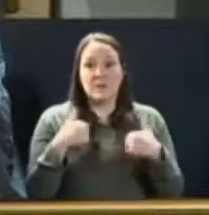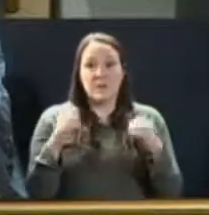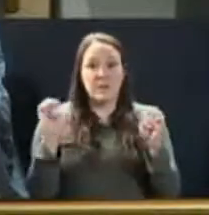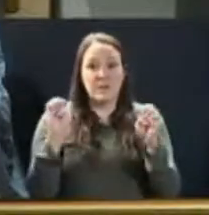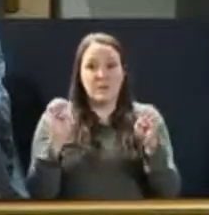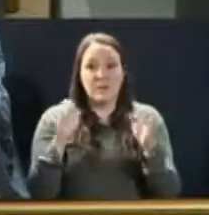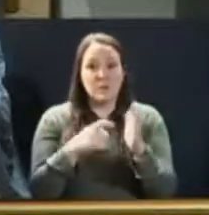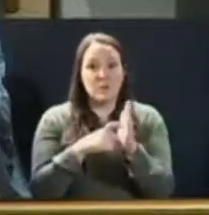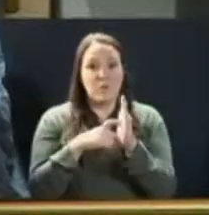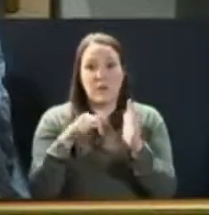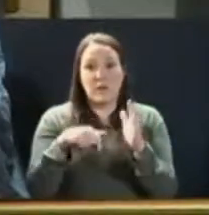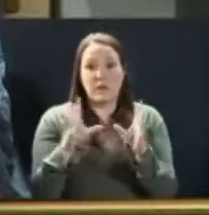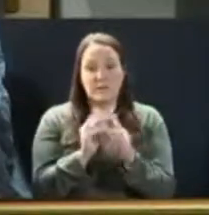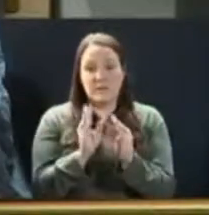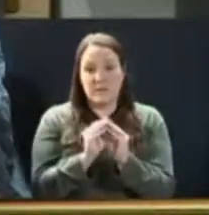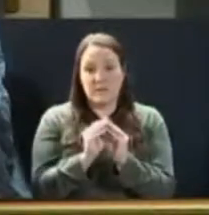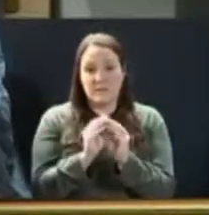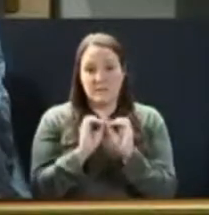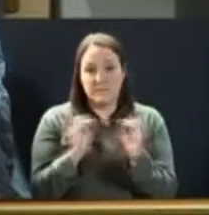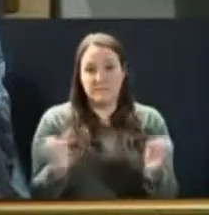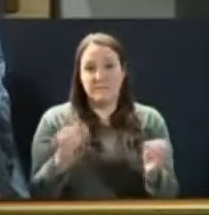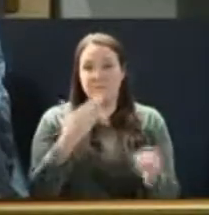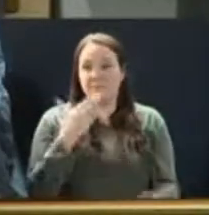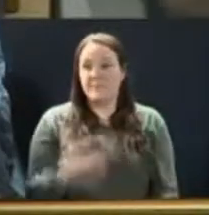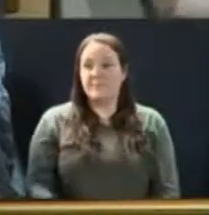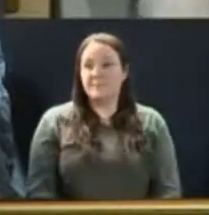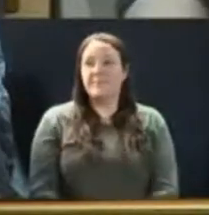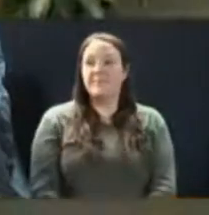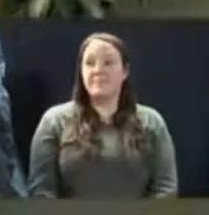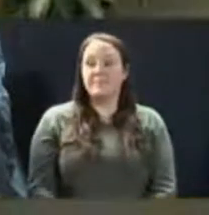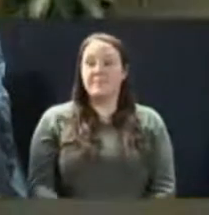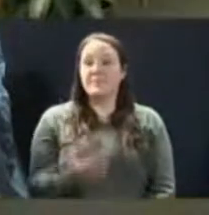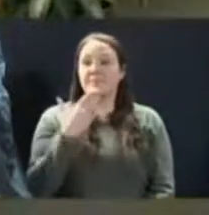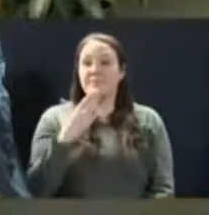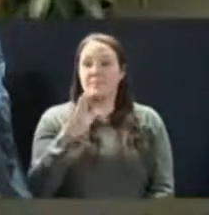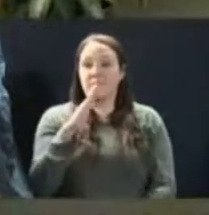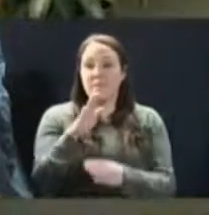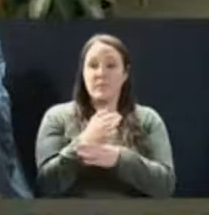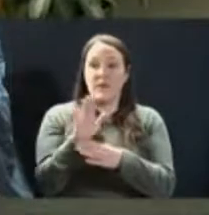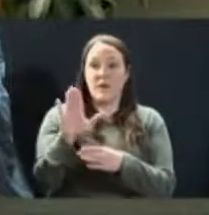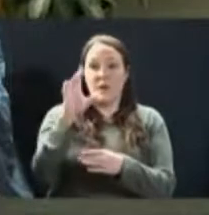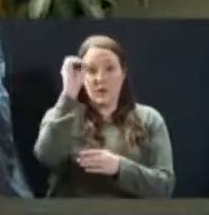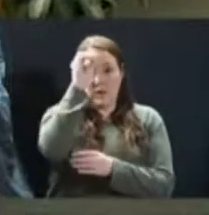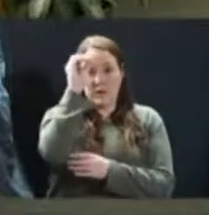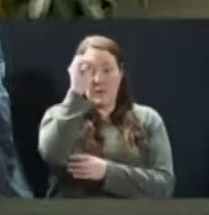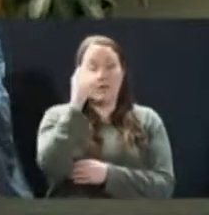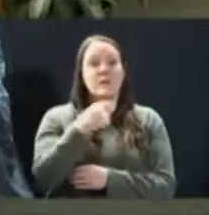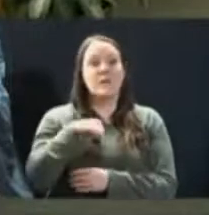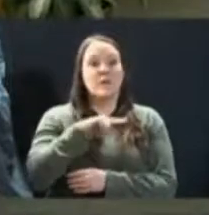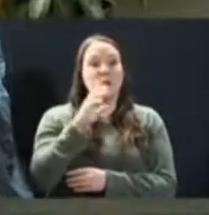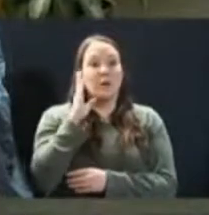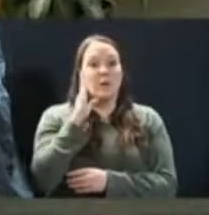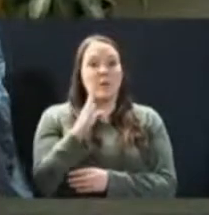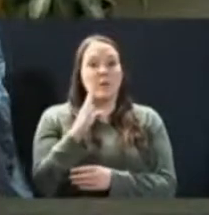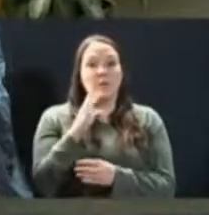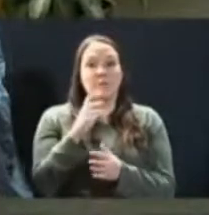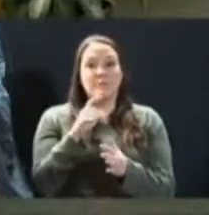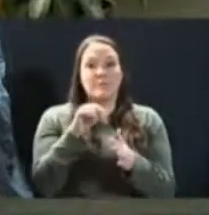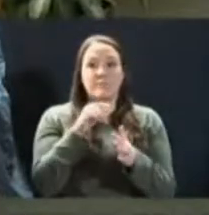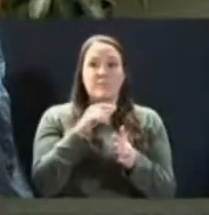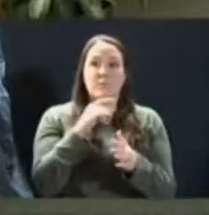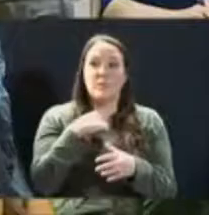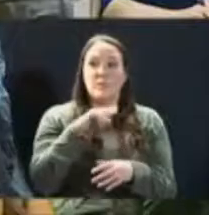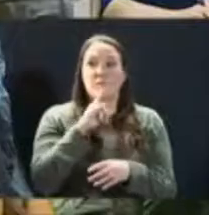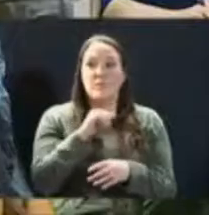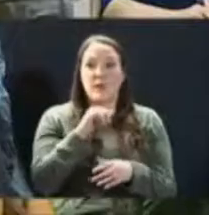that requires this meeting. Thank you. Thank you for sharing your opinion. Which we're getting into kind of the substance of the